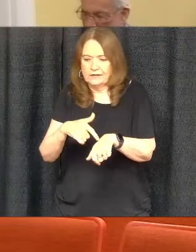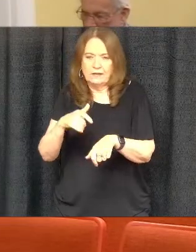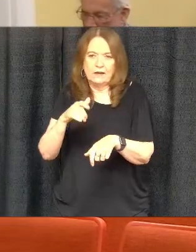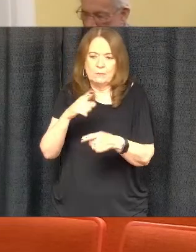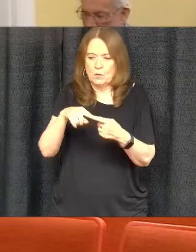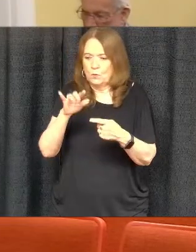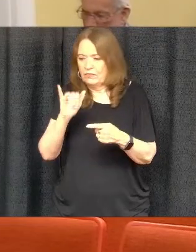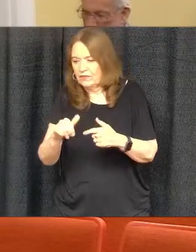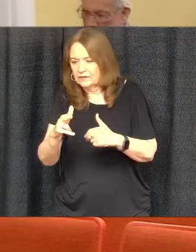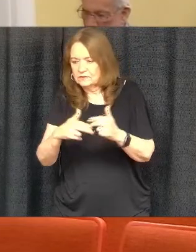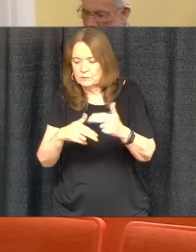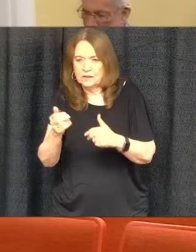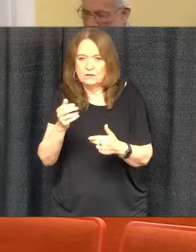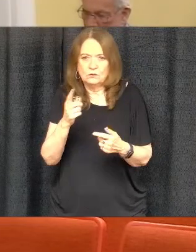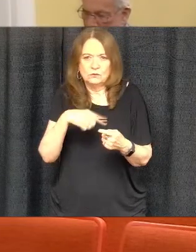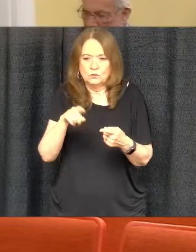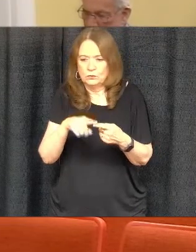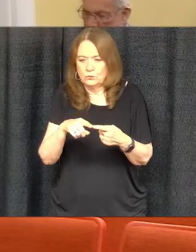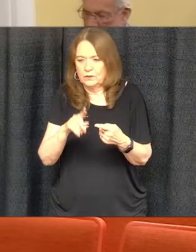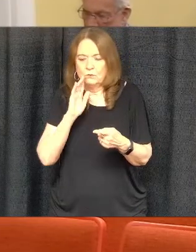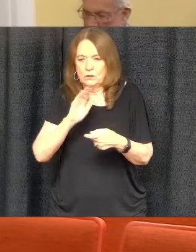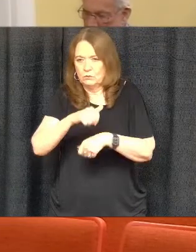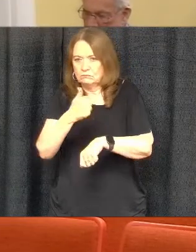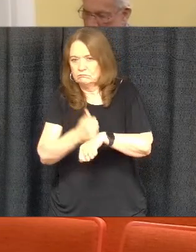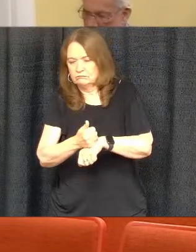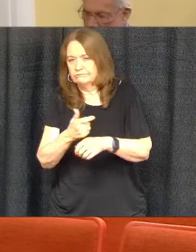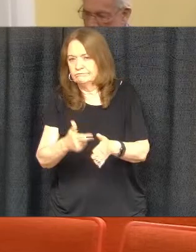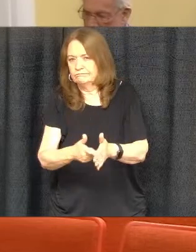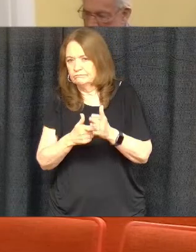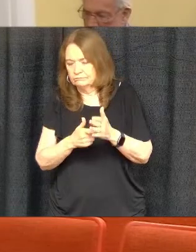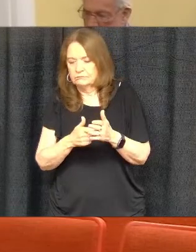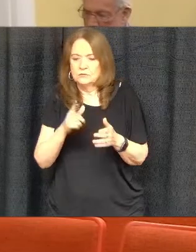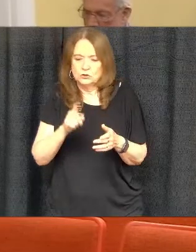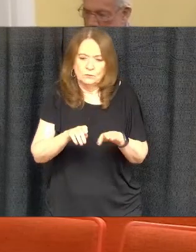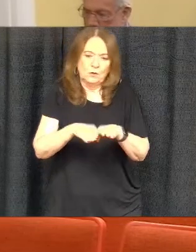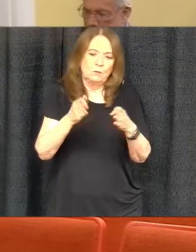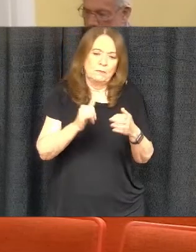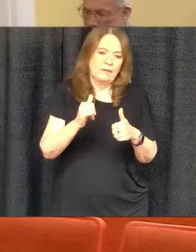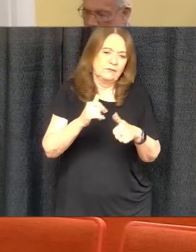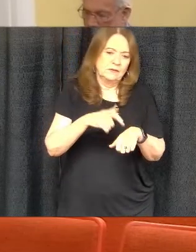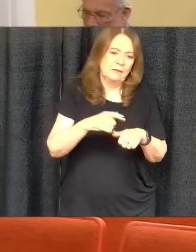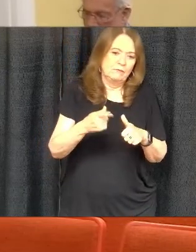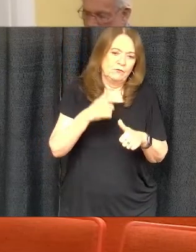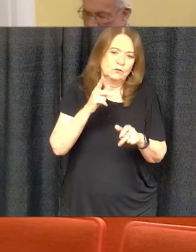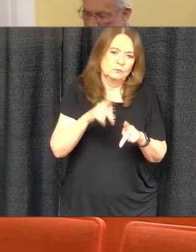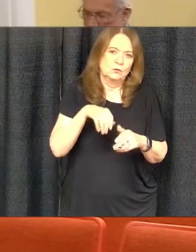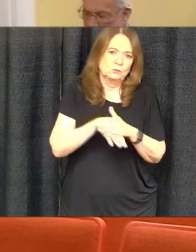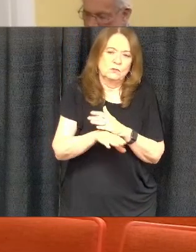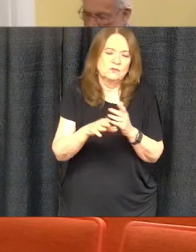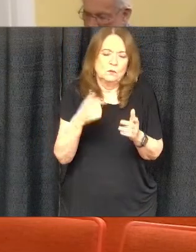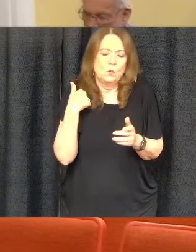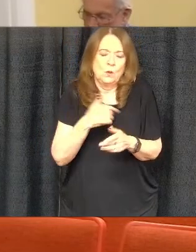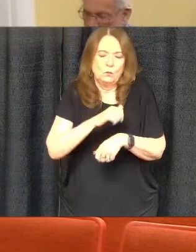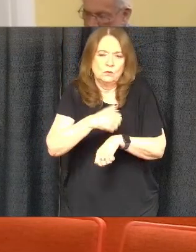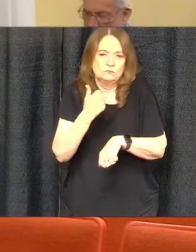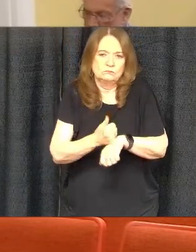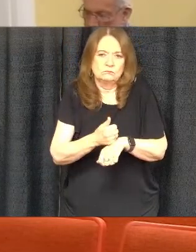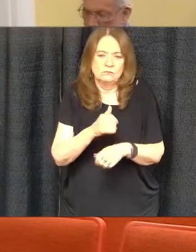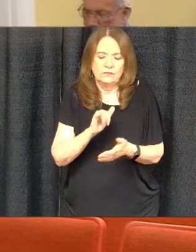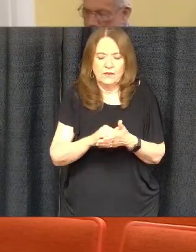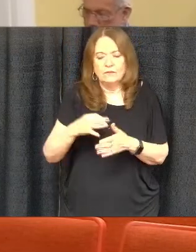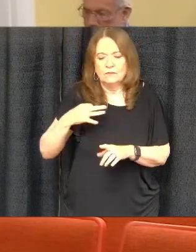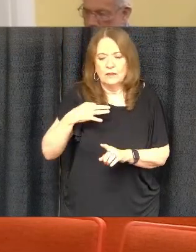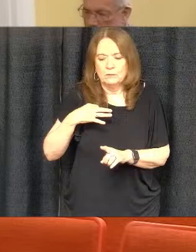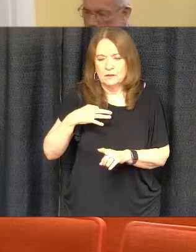determine what that threshold is, but the signal should be open by the time the first person moves in. And okay. that's the applicant is